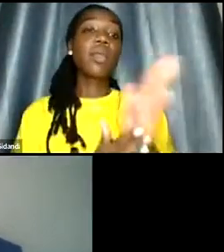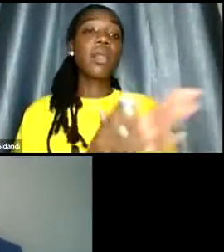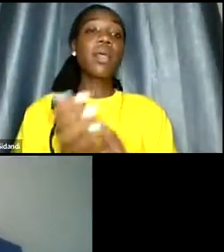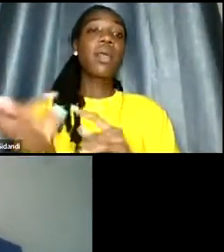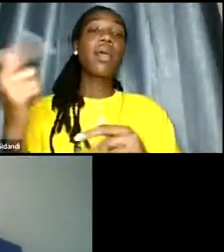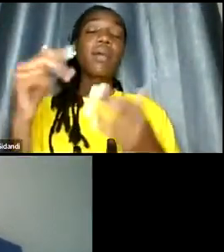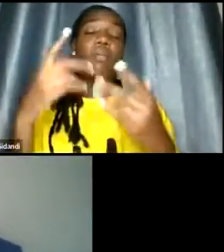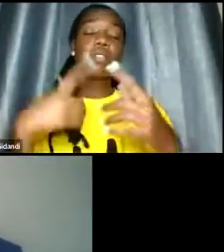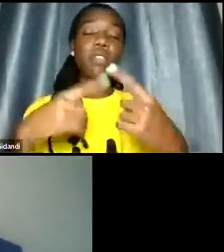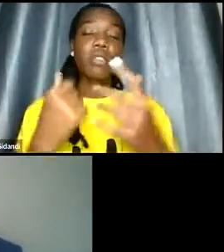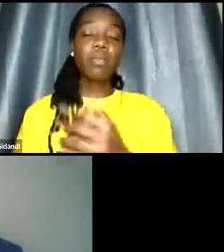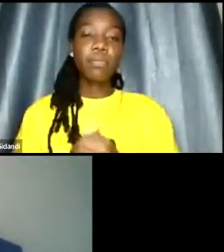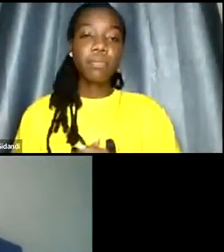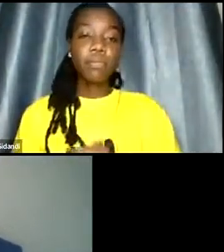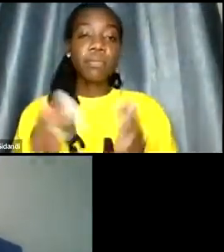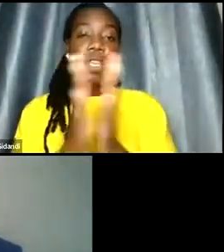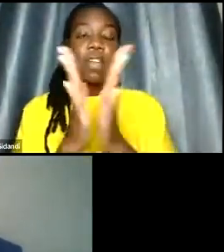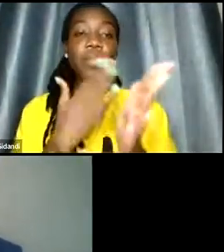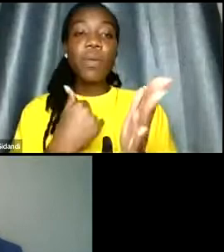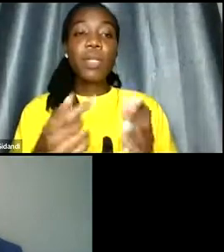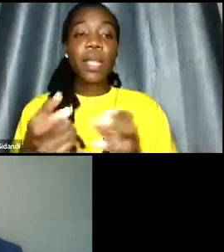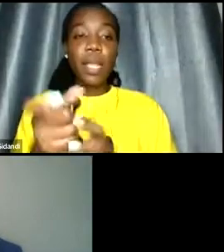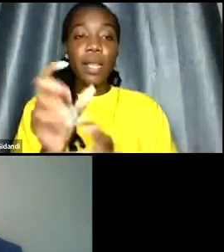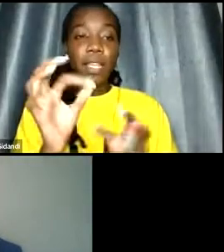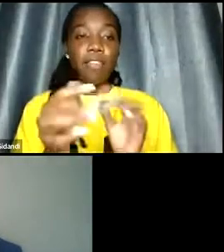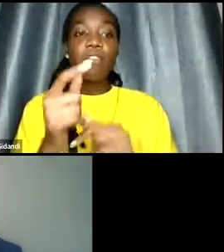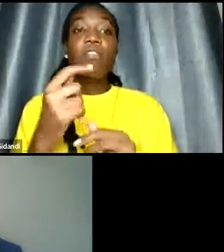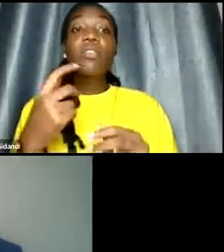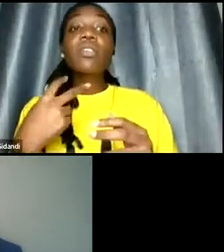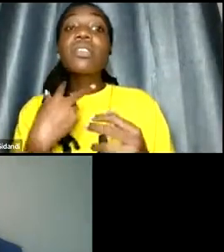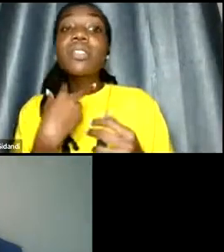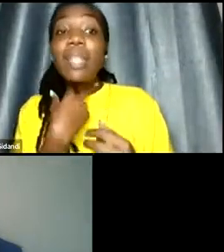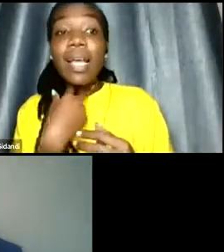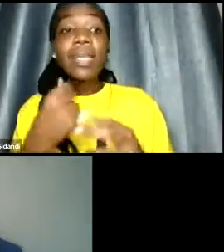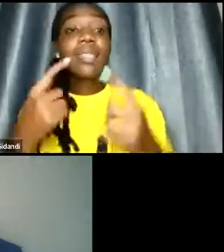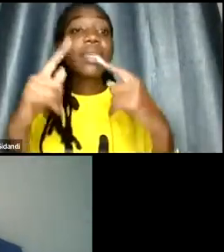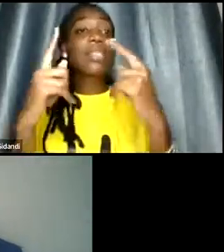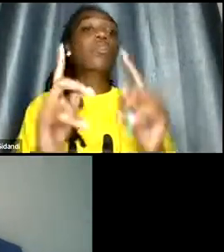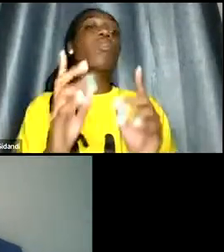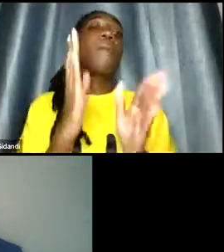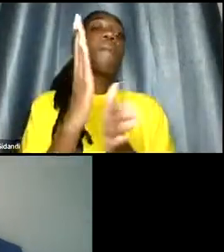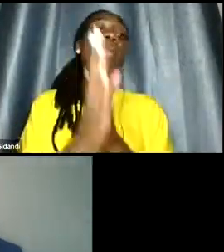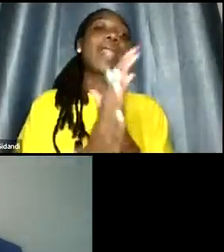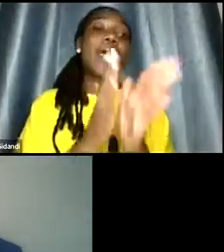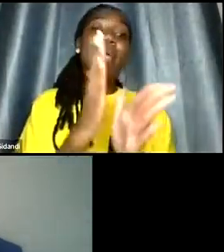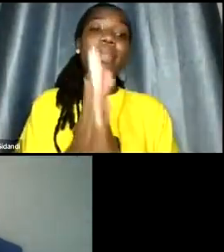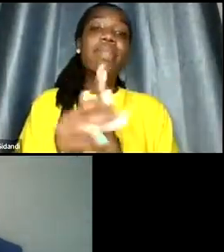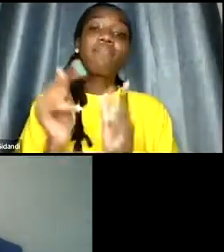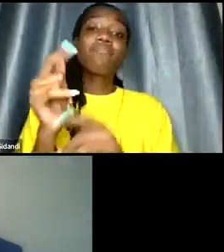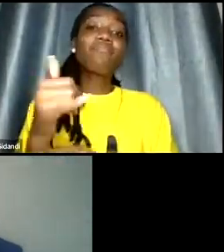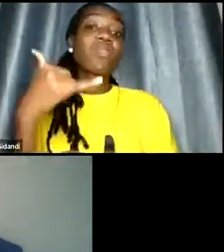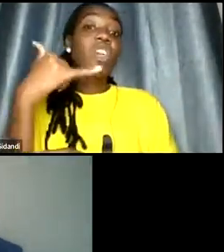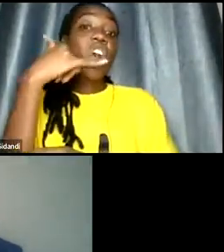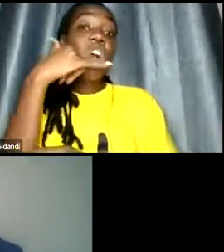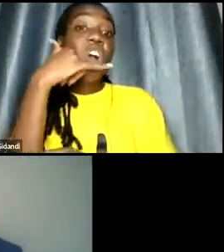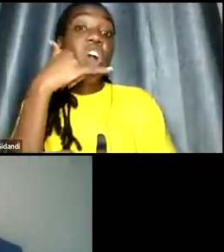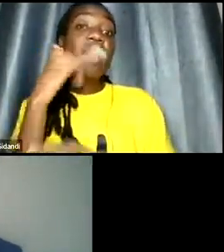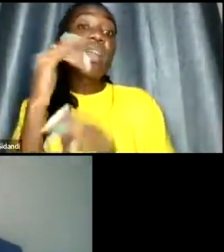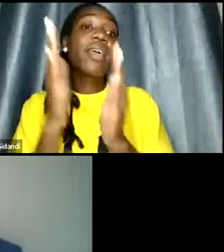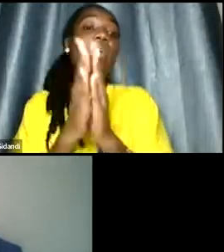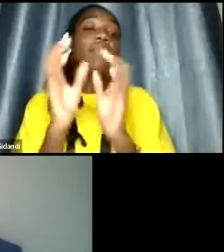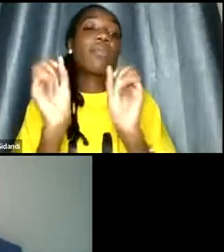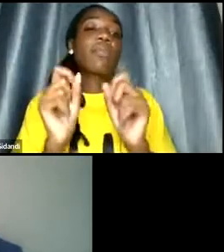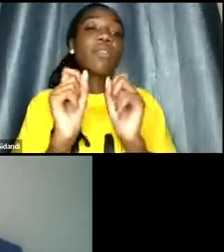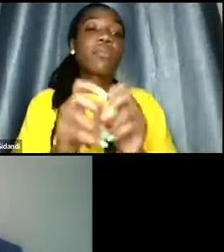Yes. And I would like to add that if you're stuck on succession planning, Joseph Ajal is a phone call away. I will be able to hook you up with